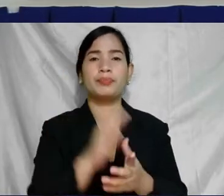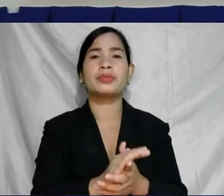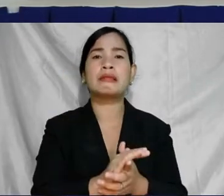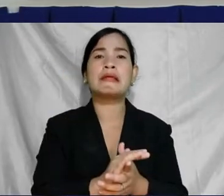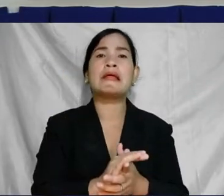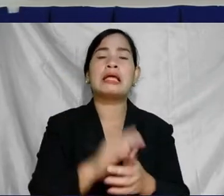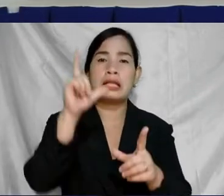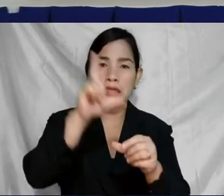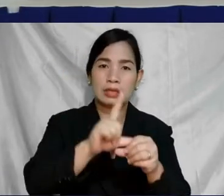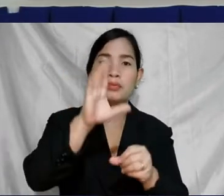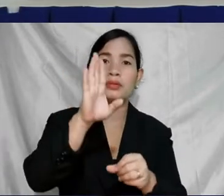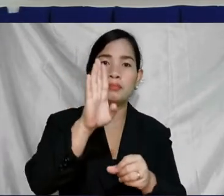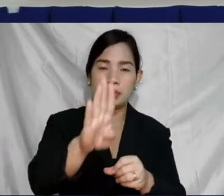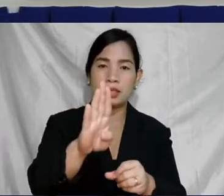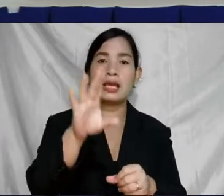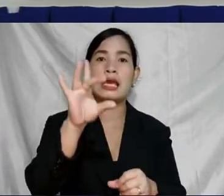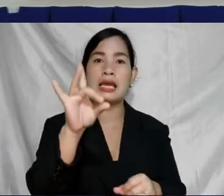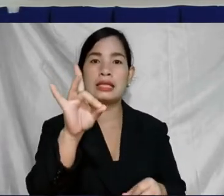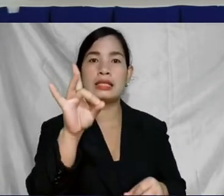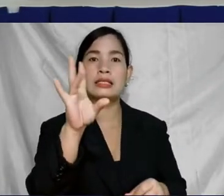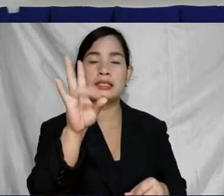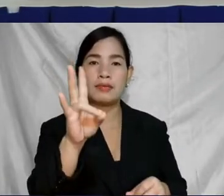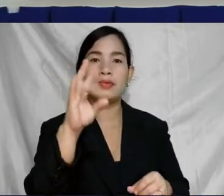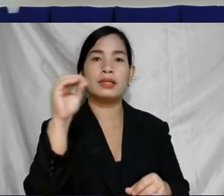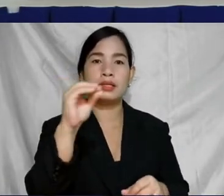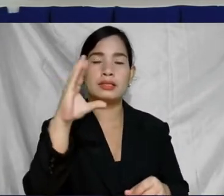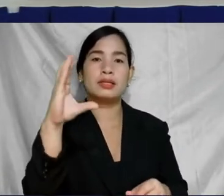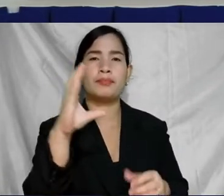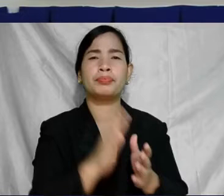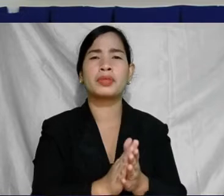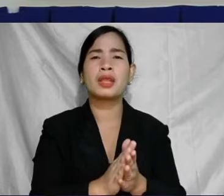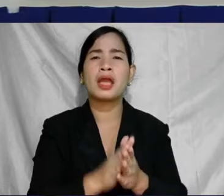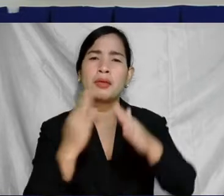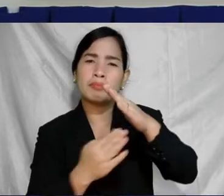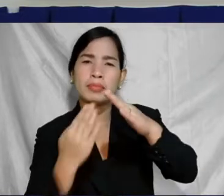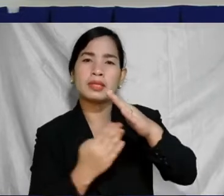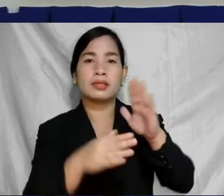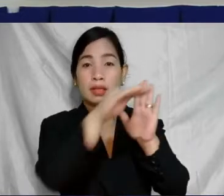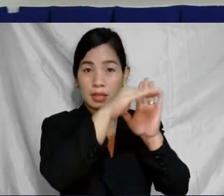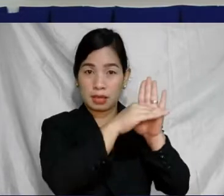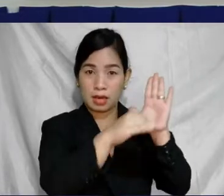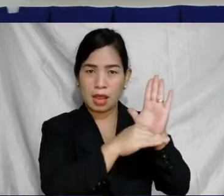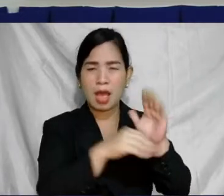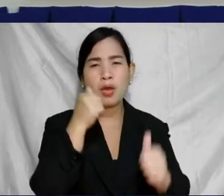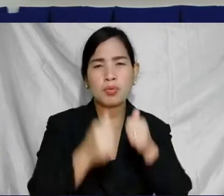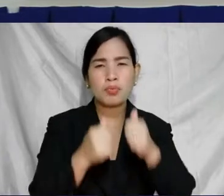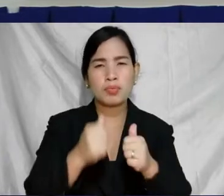Celsius. Based on the data provided, can you tell me which is an example of a pure